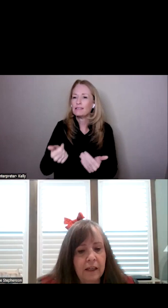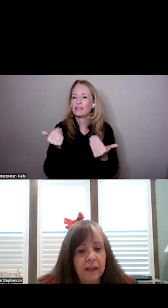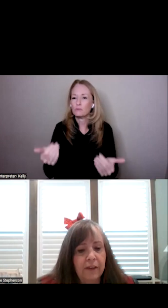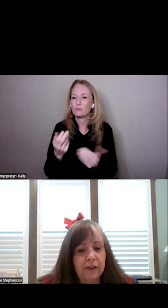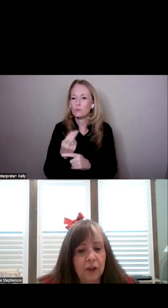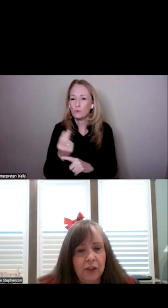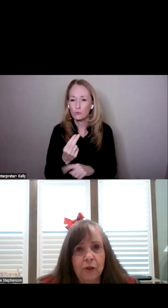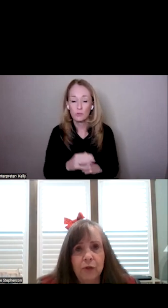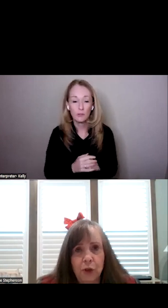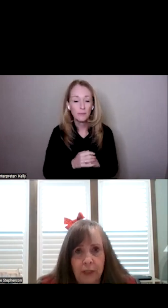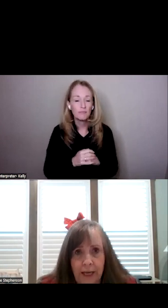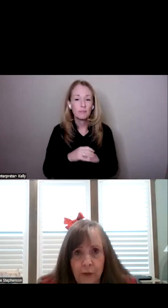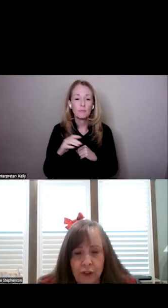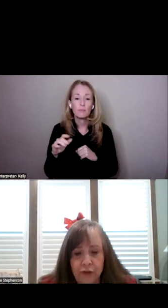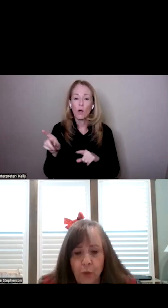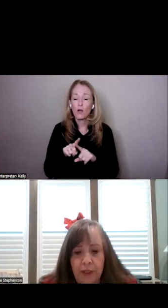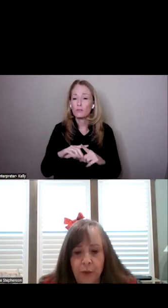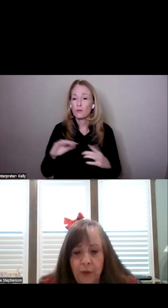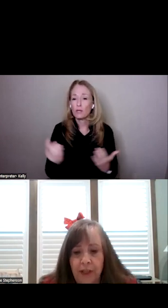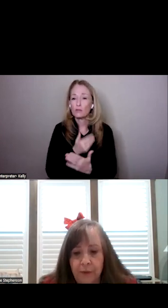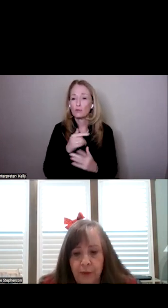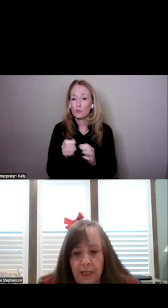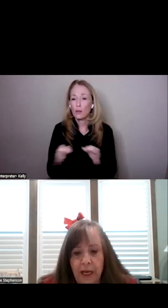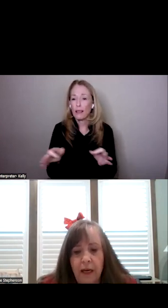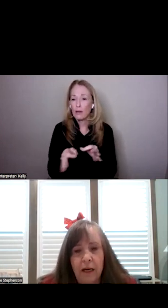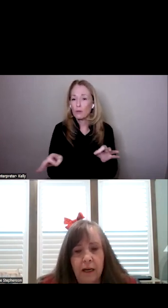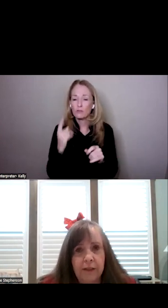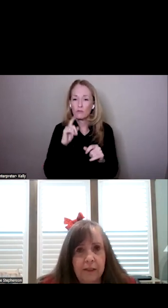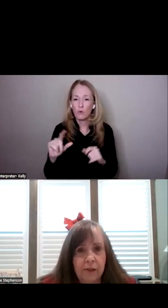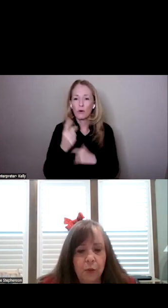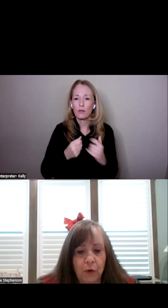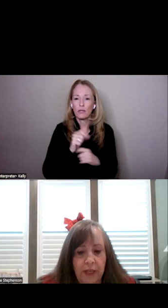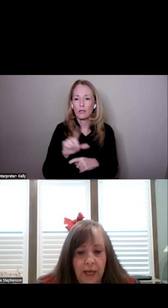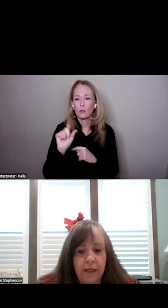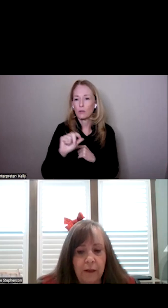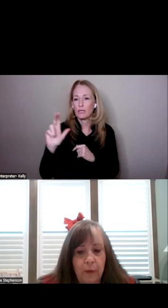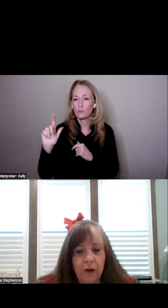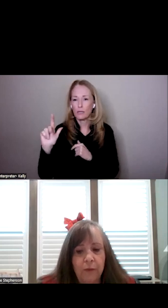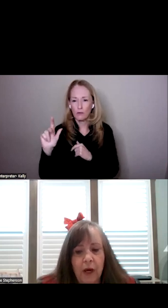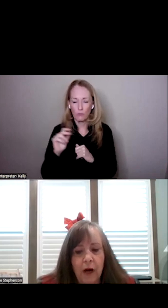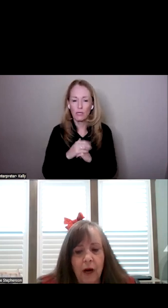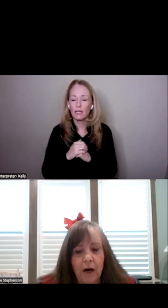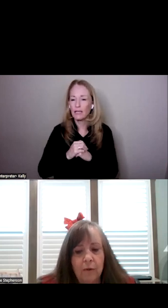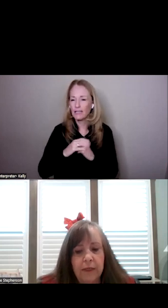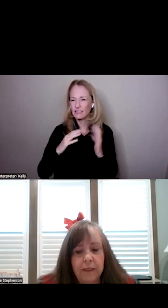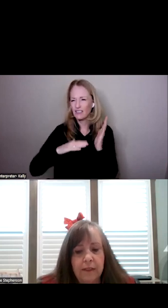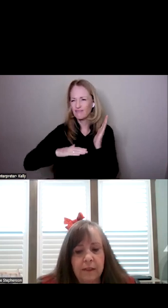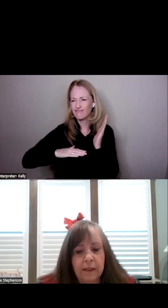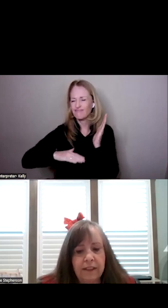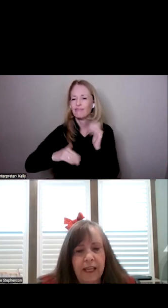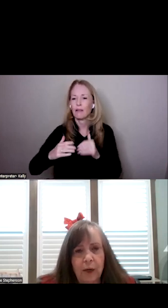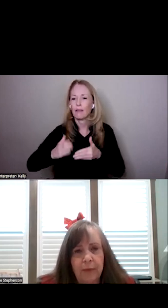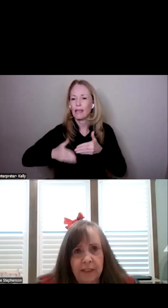Then there's also new language for 2023. This is toward the end of the bill.